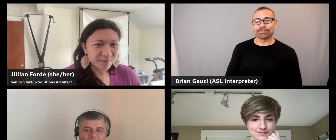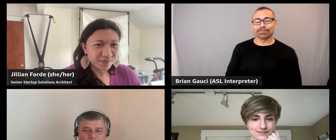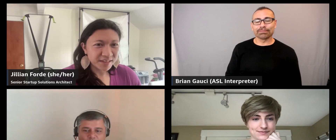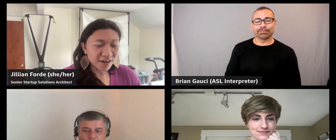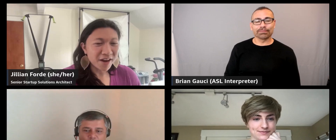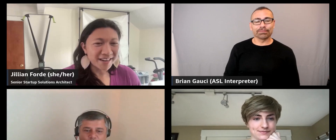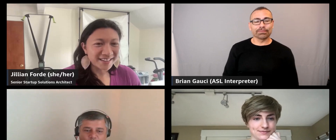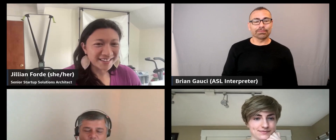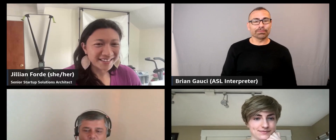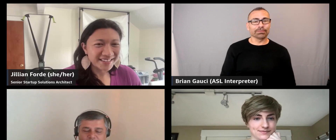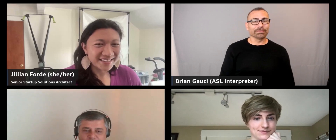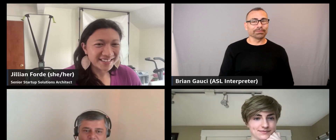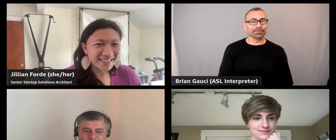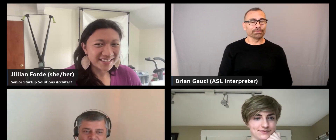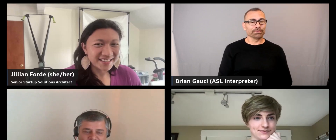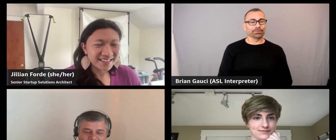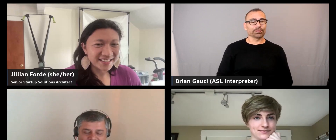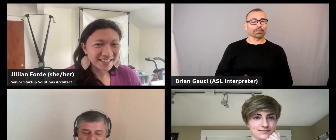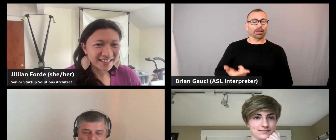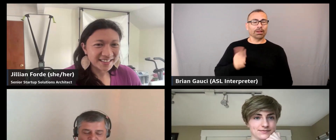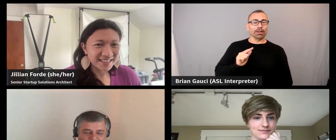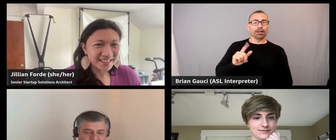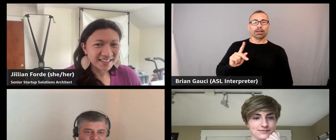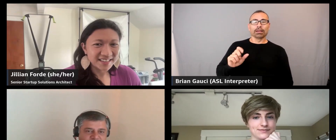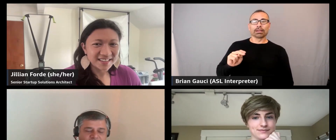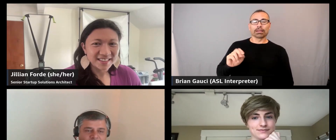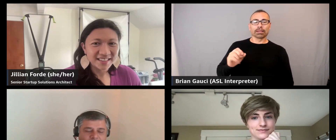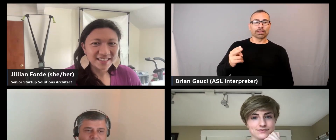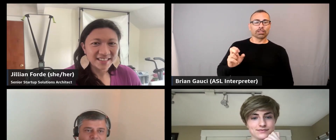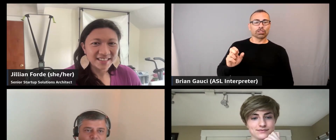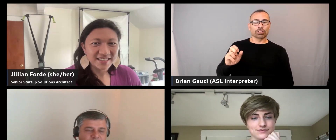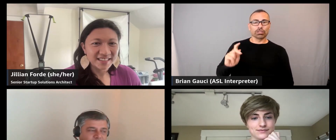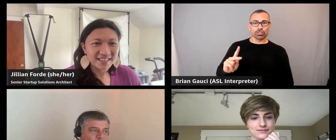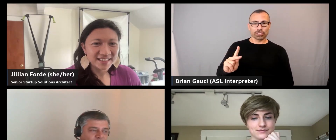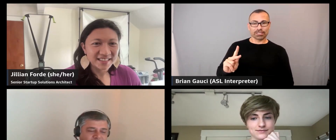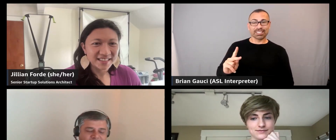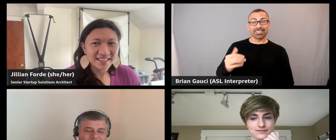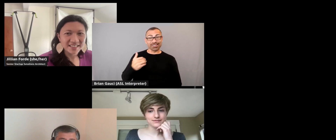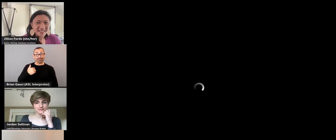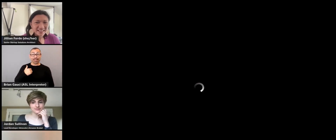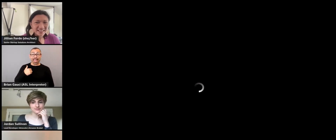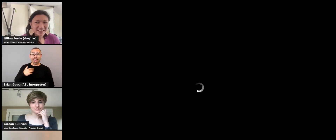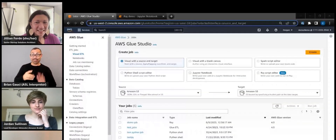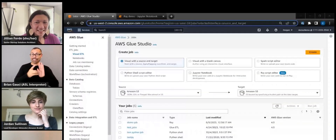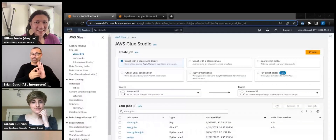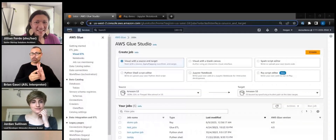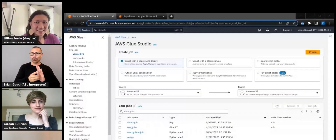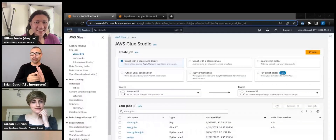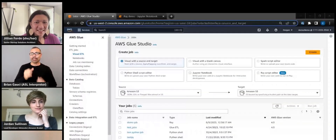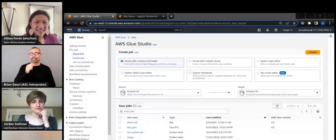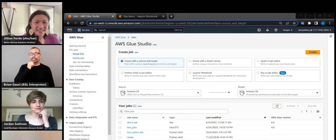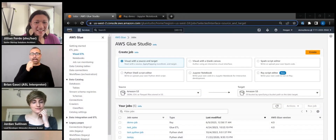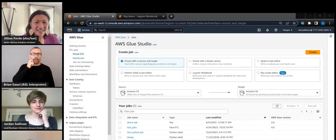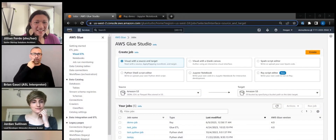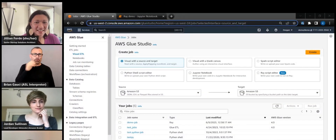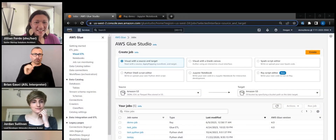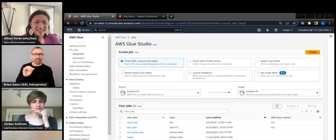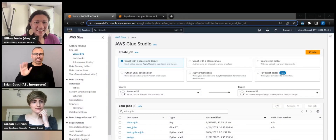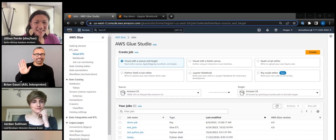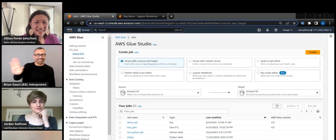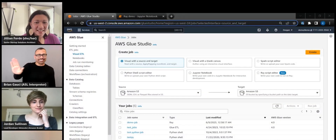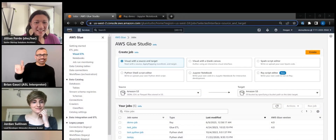So yeah, go ahead. We do have a demo now. Of course, it's not a cool demo as Tomei. So let's see if I can top